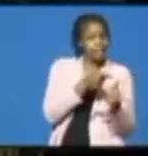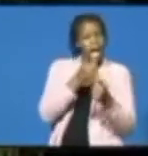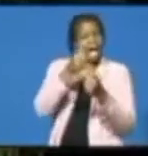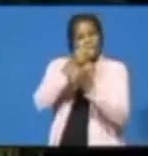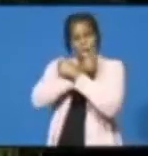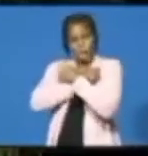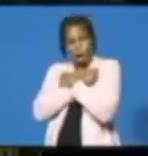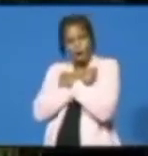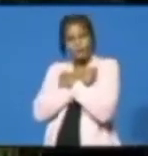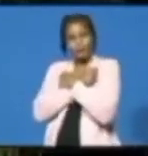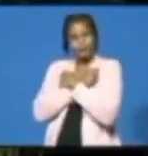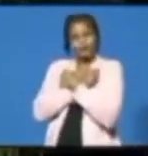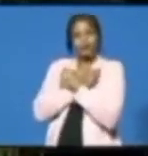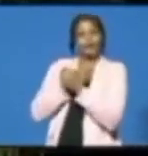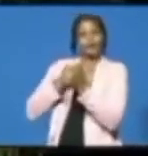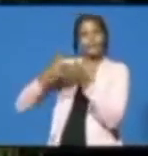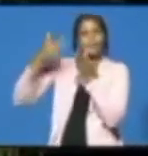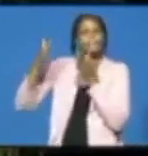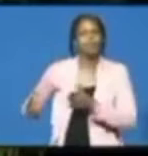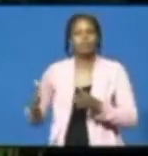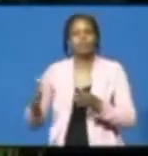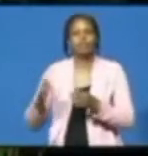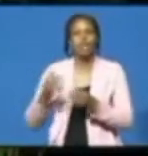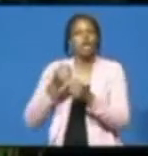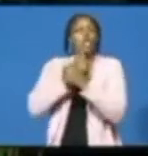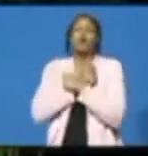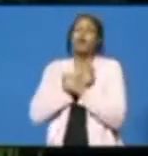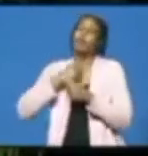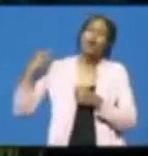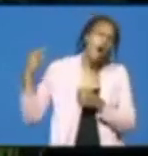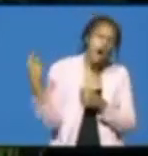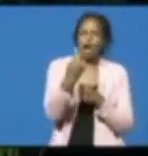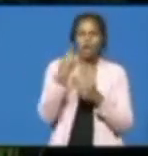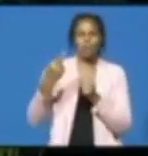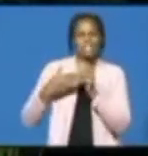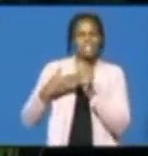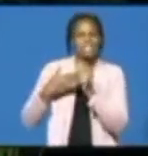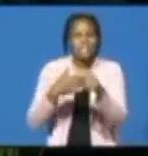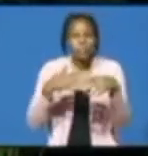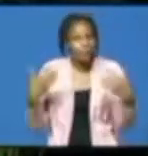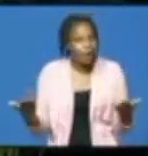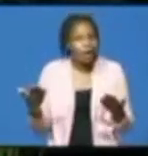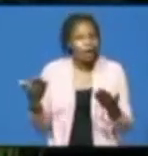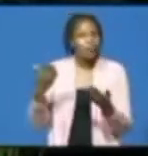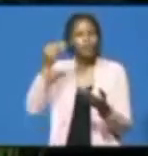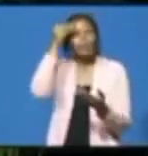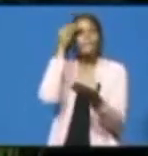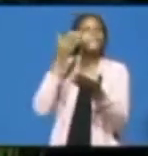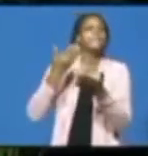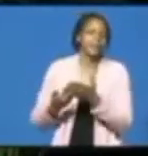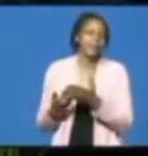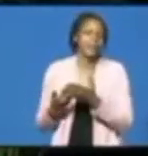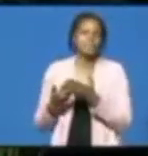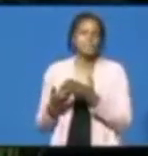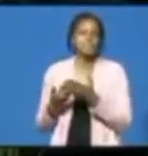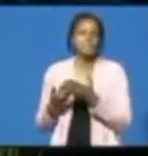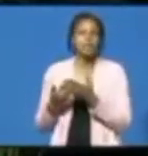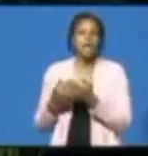fellow neighbors. Love always lead to obedience. And when